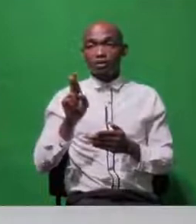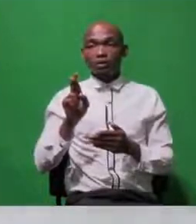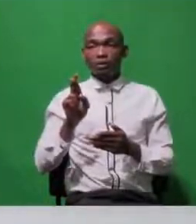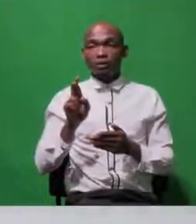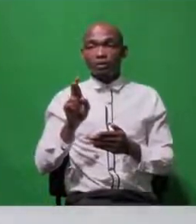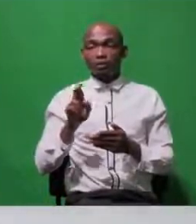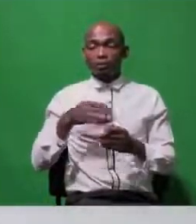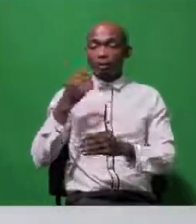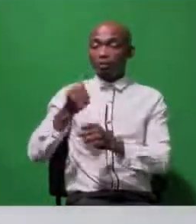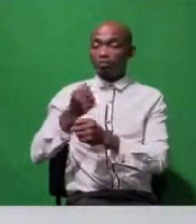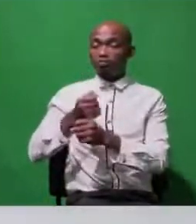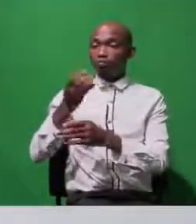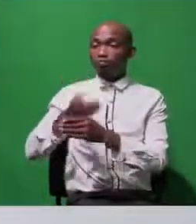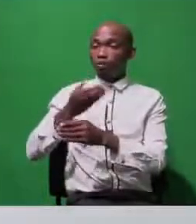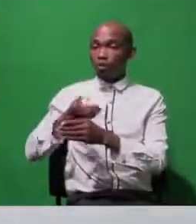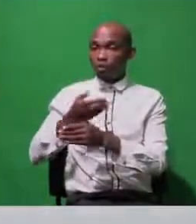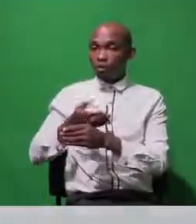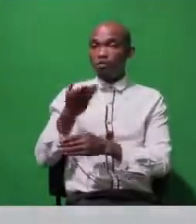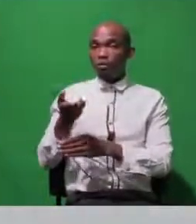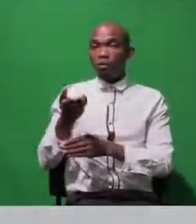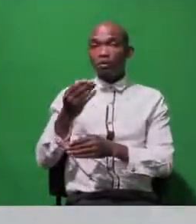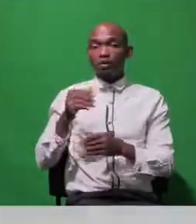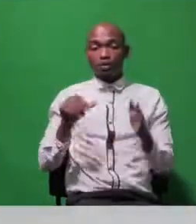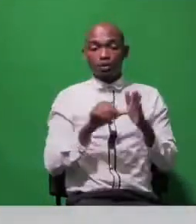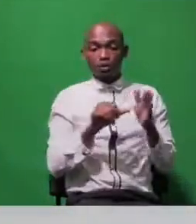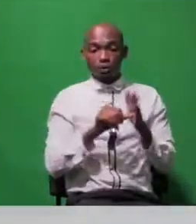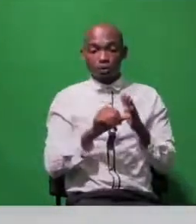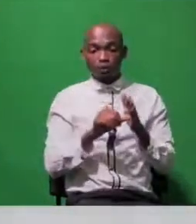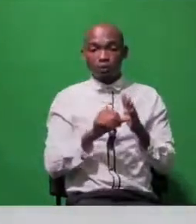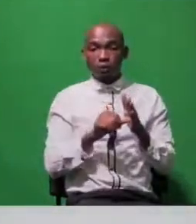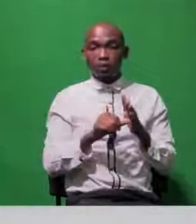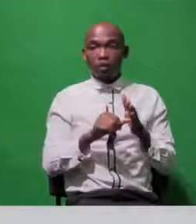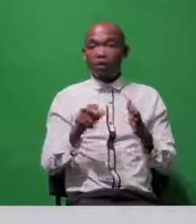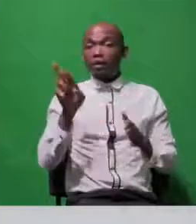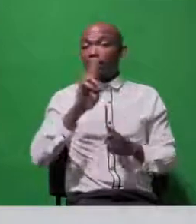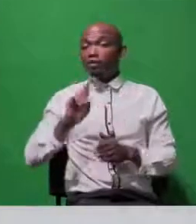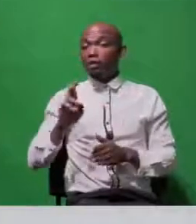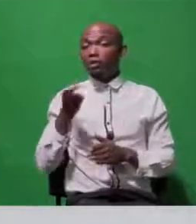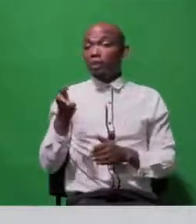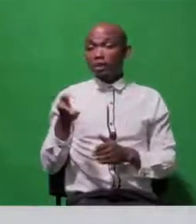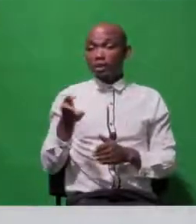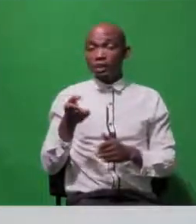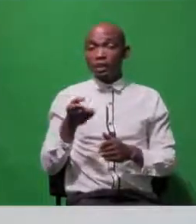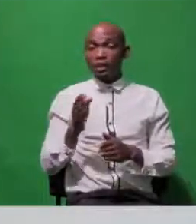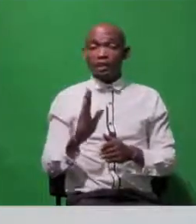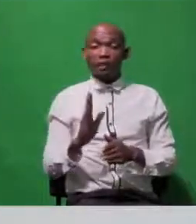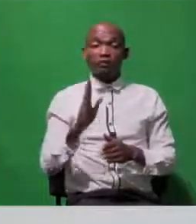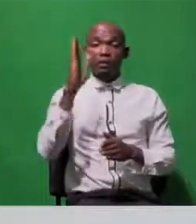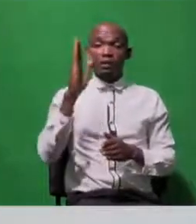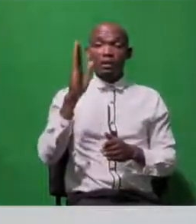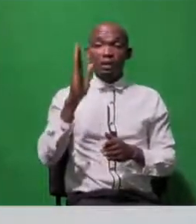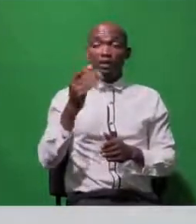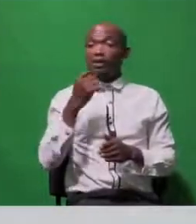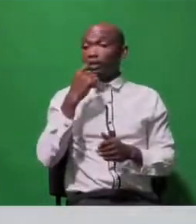practice? Can you practice, my students? Okay, the reflection here is the vertical. We call it the